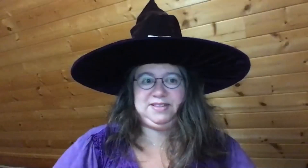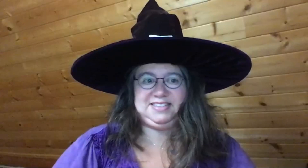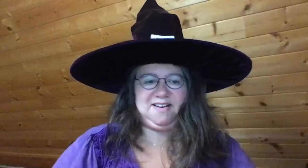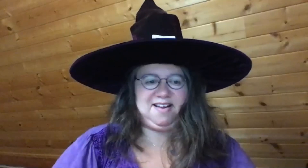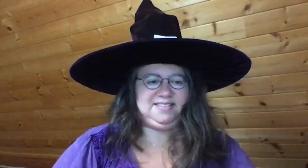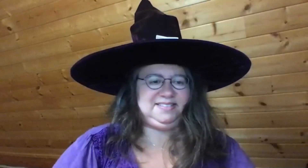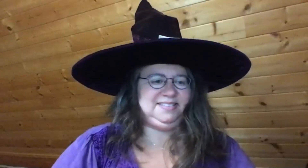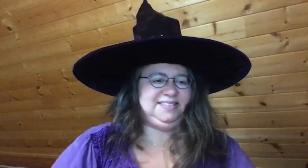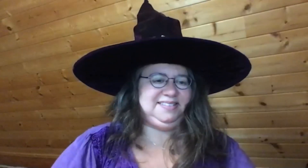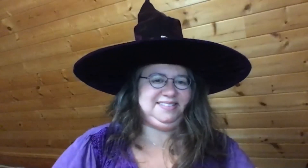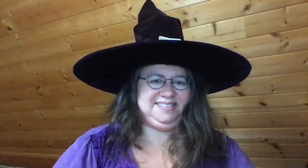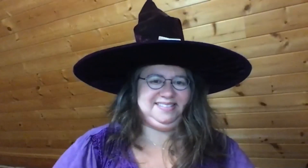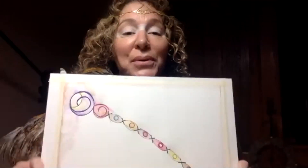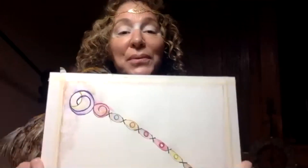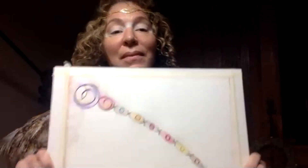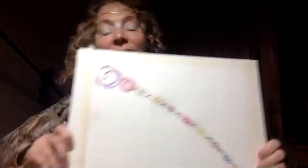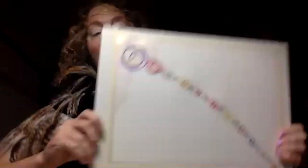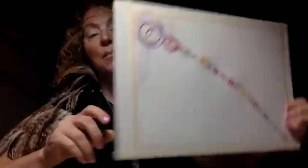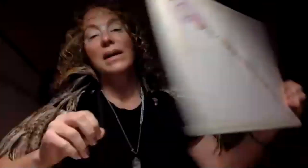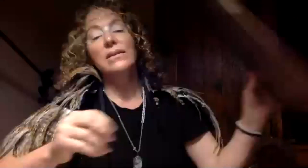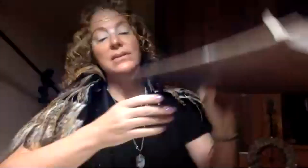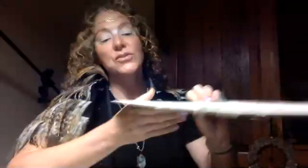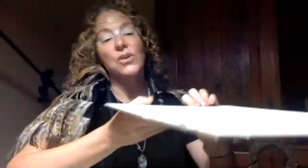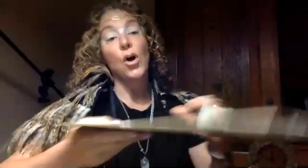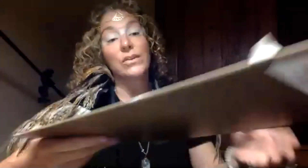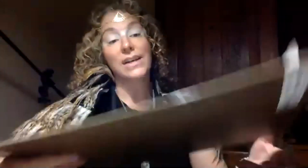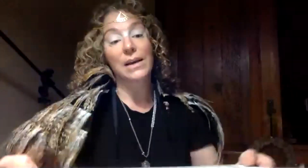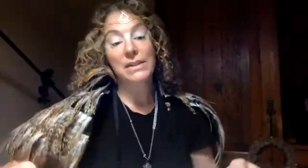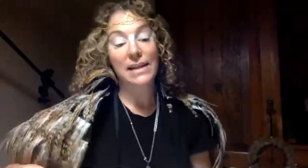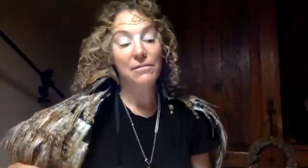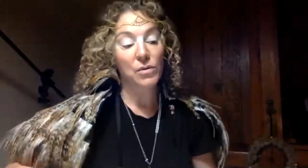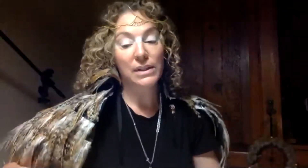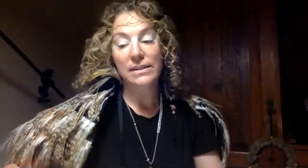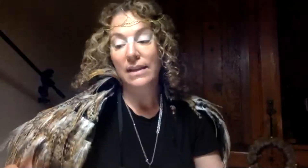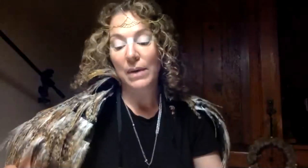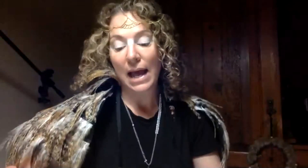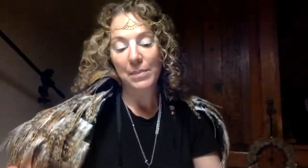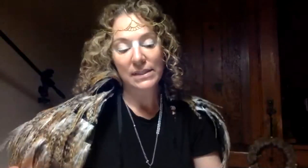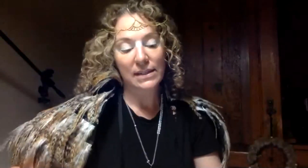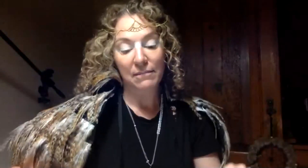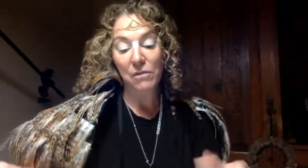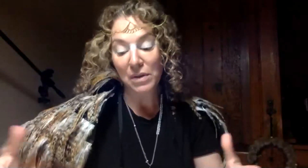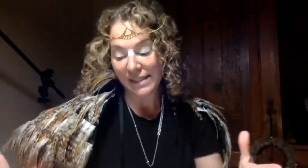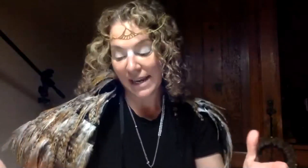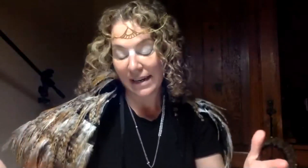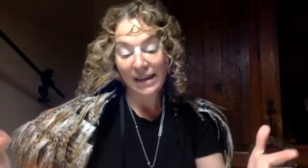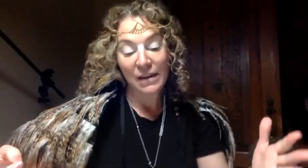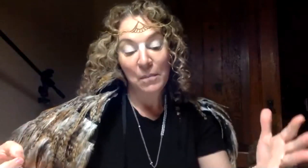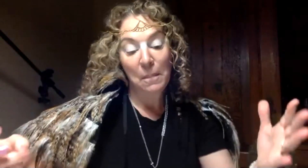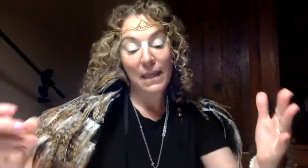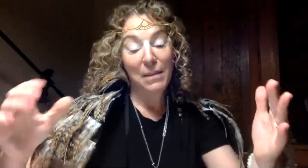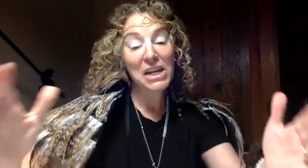Amanda Root that's sharing? This is Amanda Root. Amanda likes to draw all the time to stay focused. And then what happens is I'm